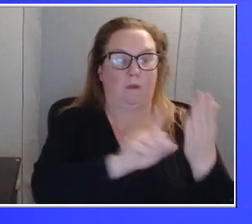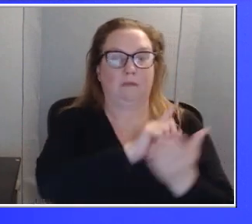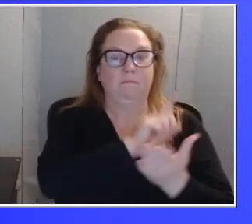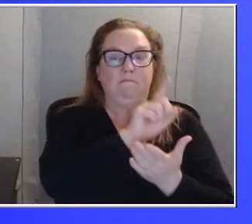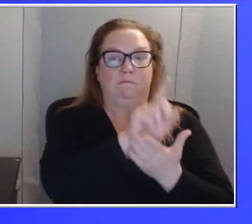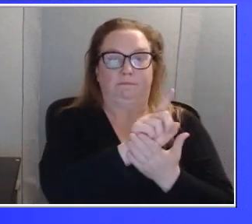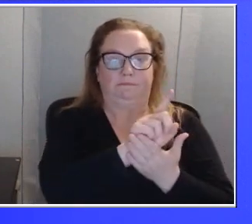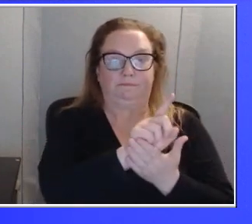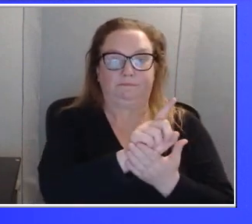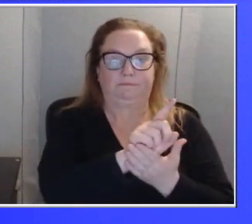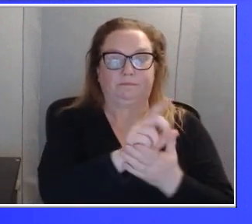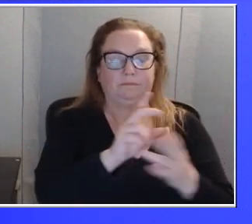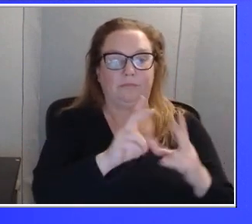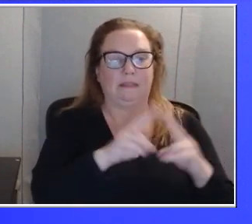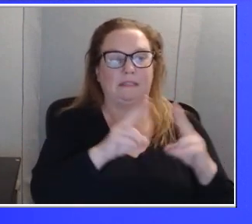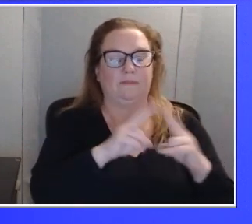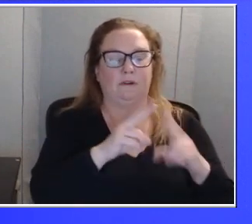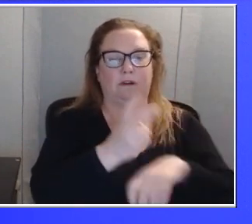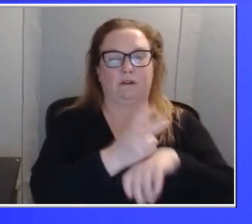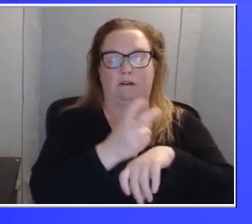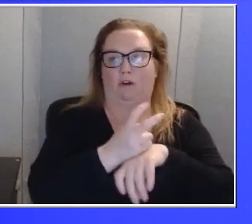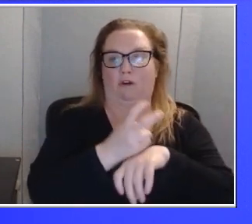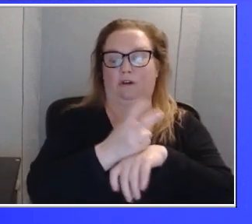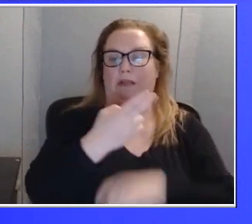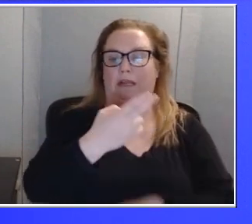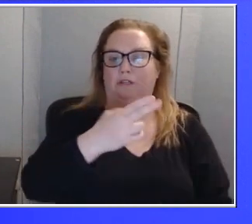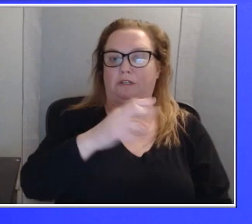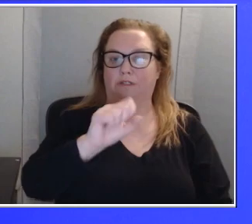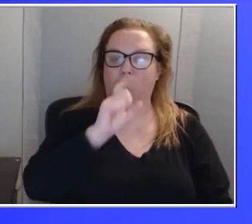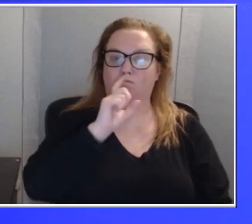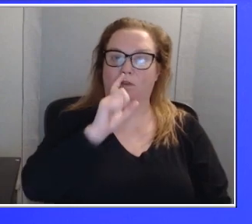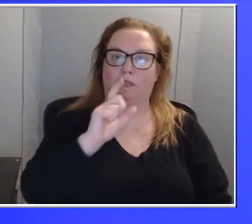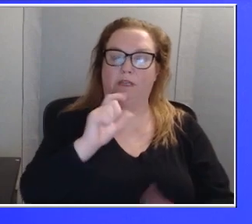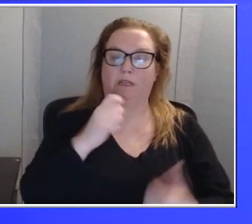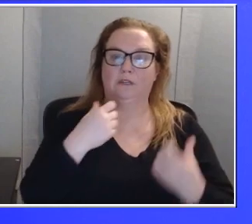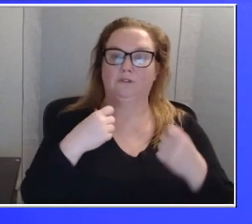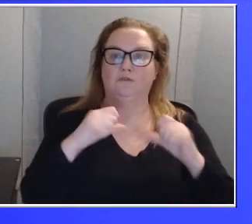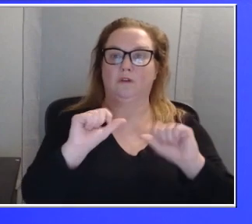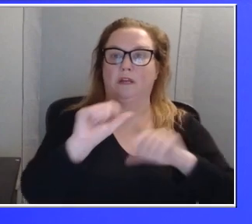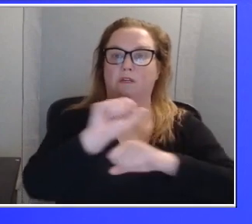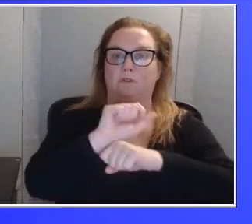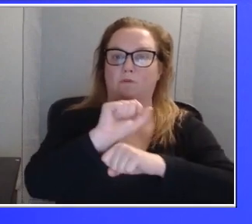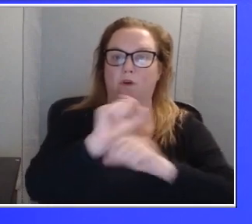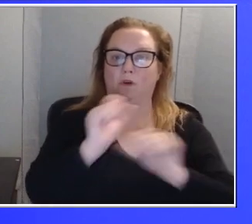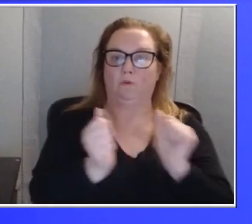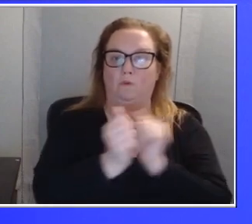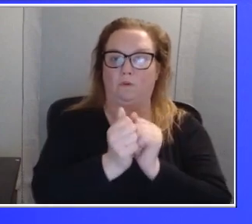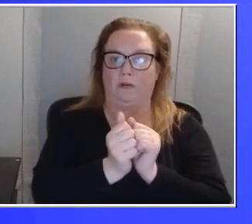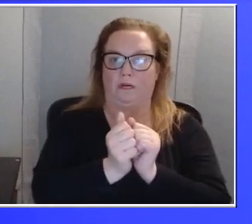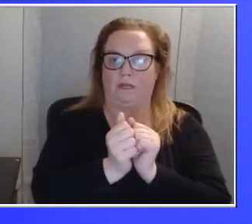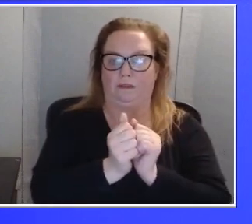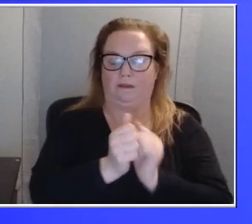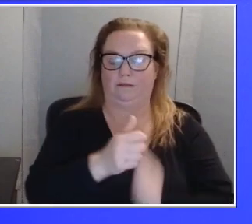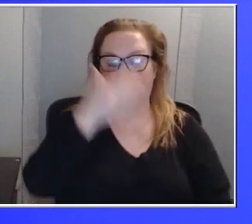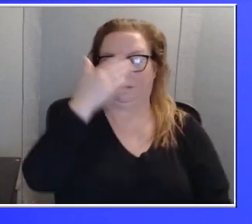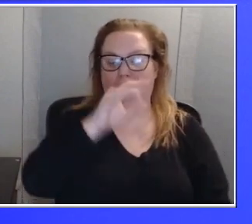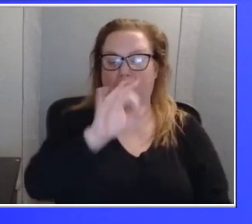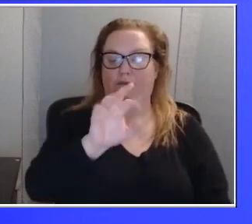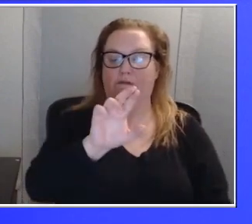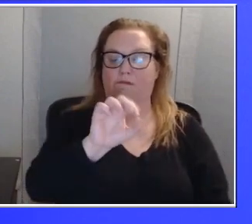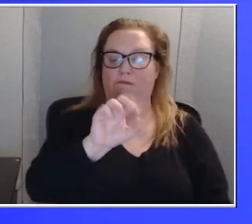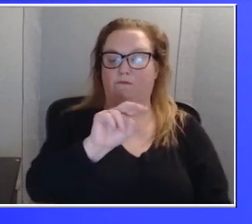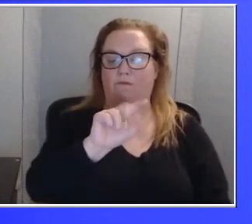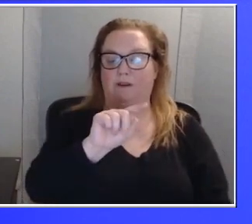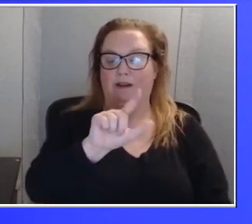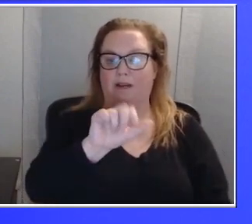very difficult. So HHS really tried to work with our front line, whether that be